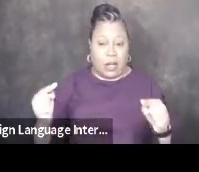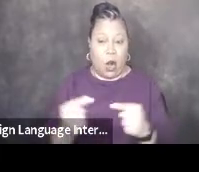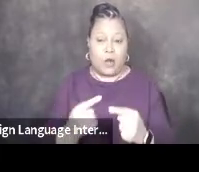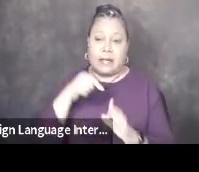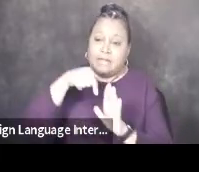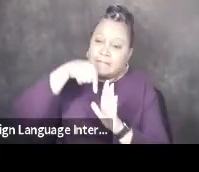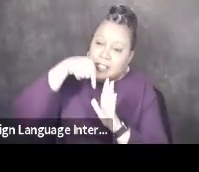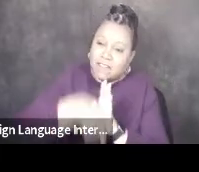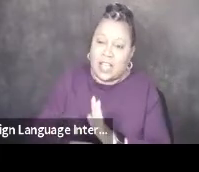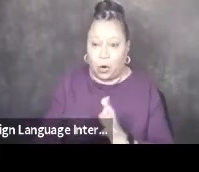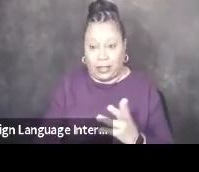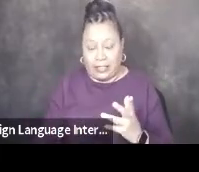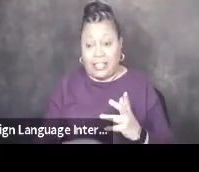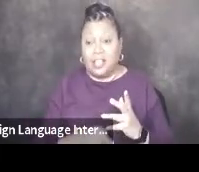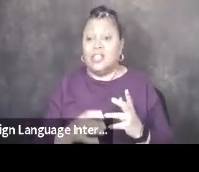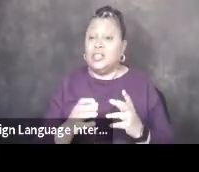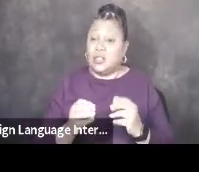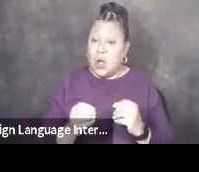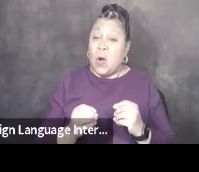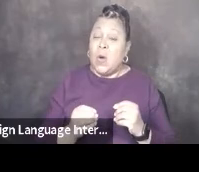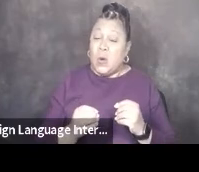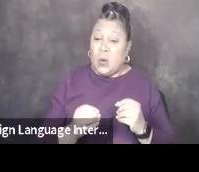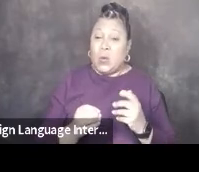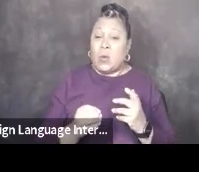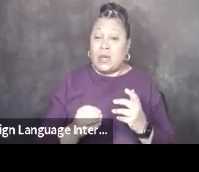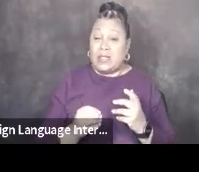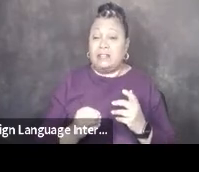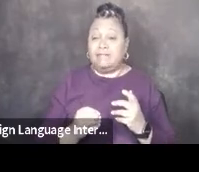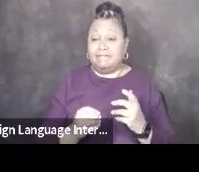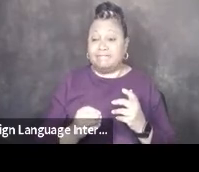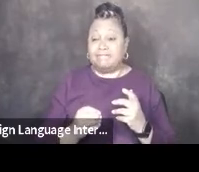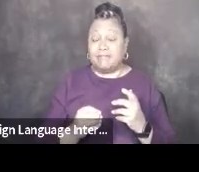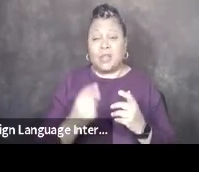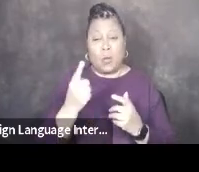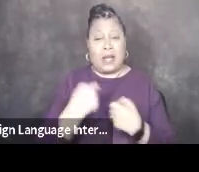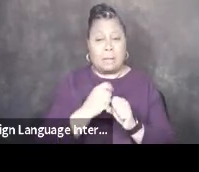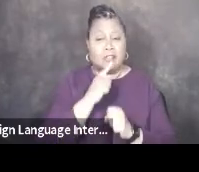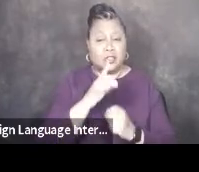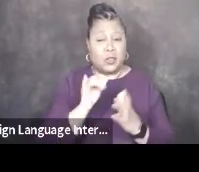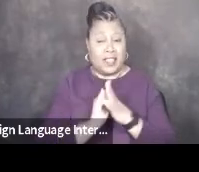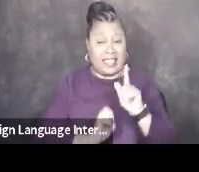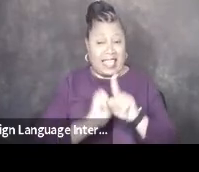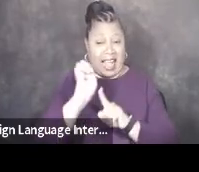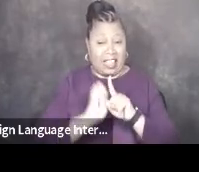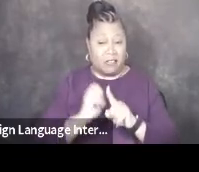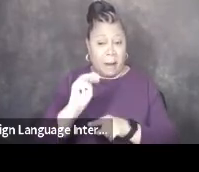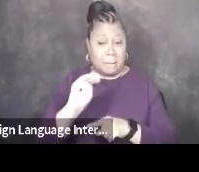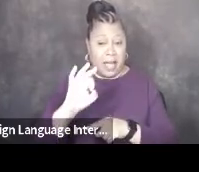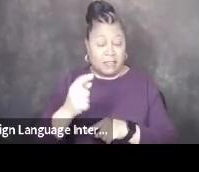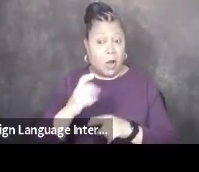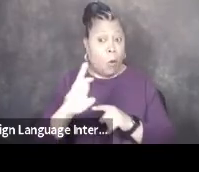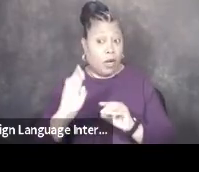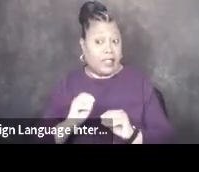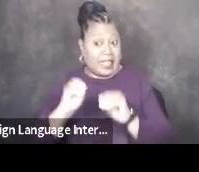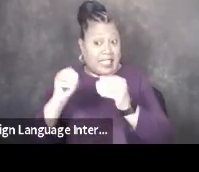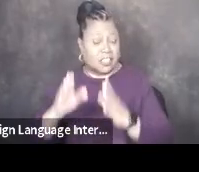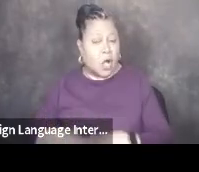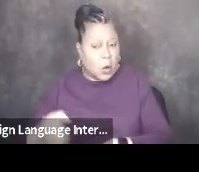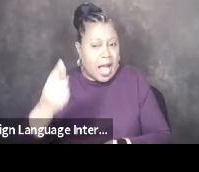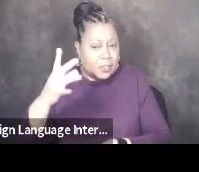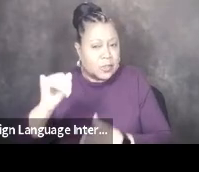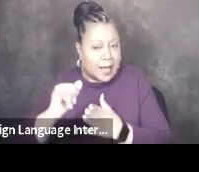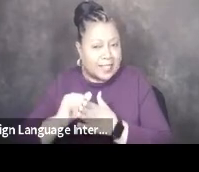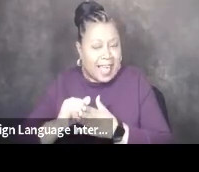severely. So you want to make sure that your elevator manufacturer or your installer understands